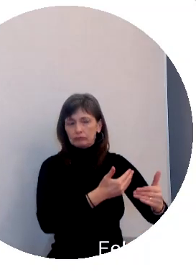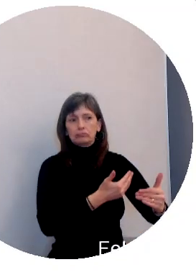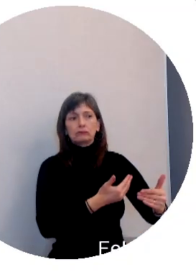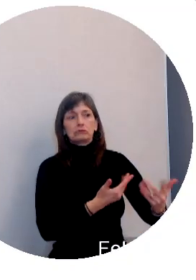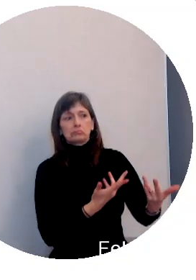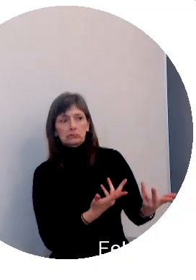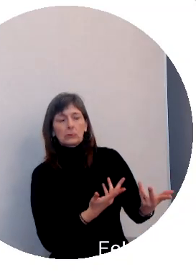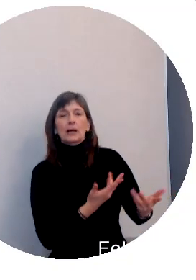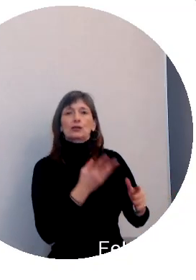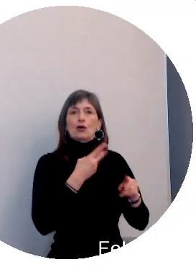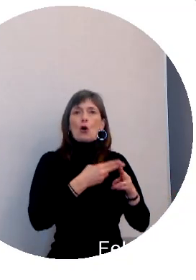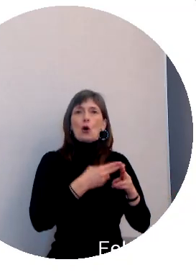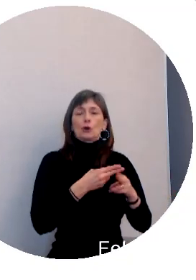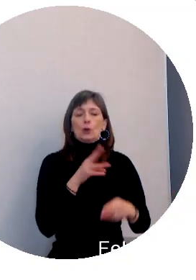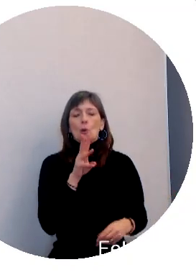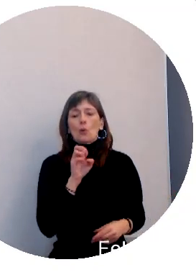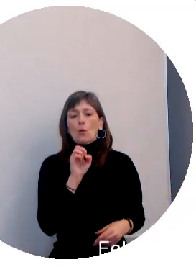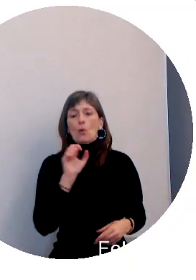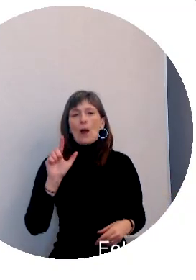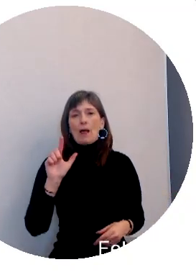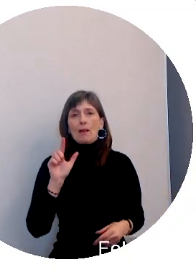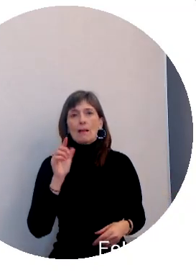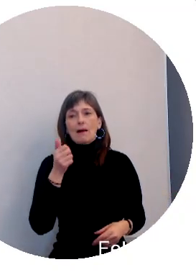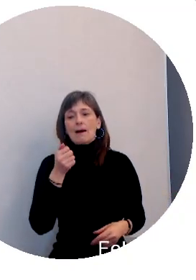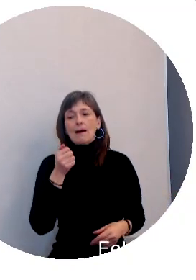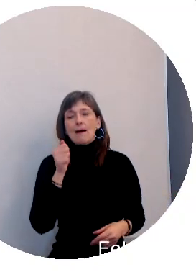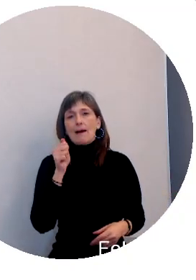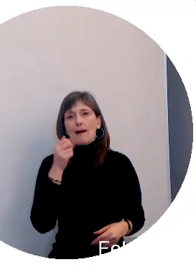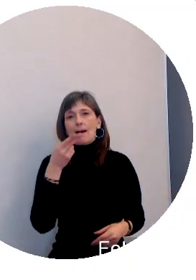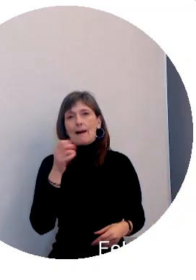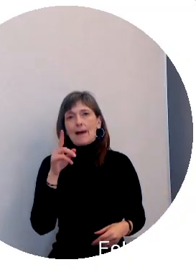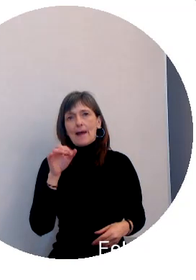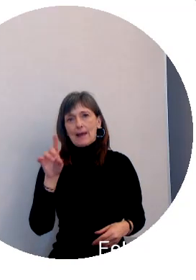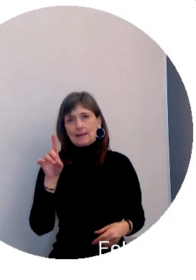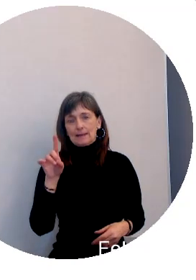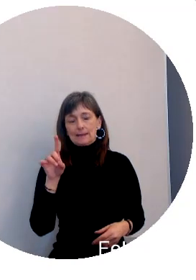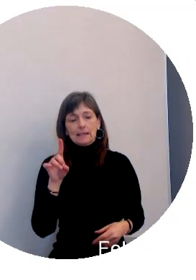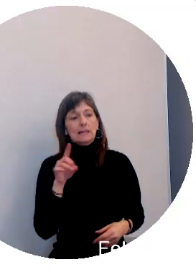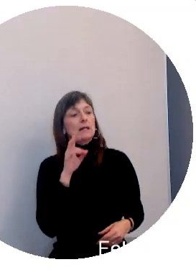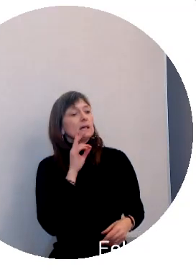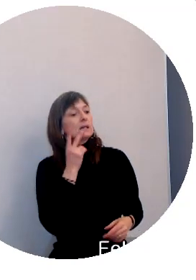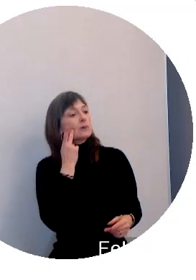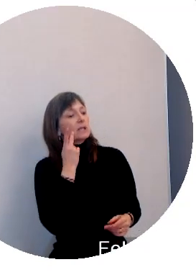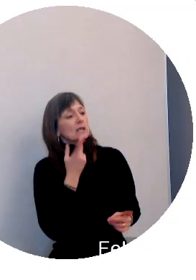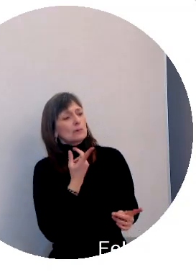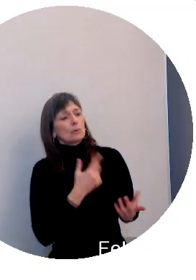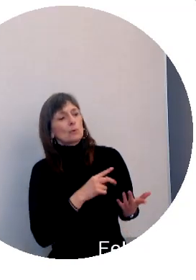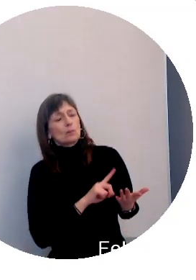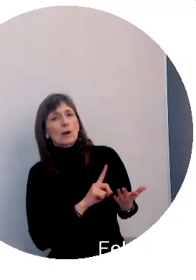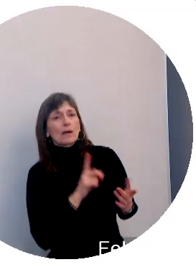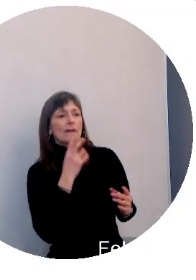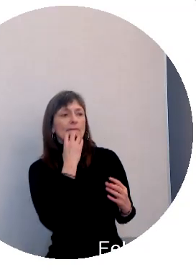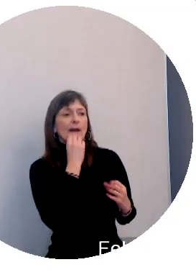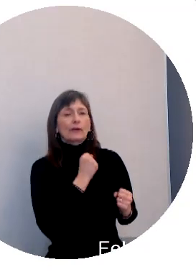And Well Ahead will see the implementation of value walks. So that's where we